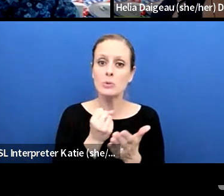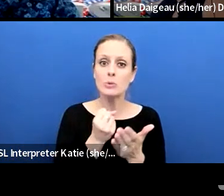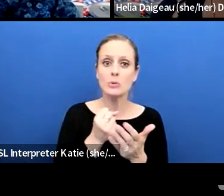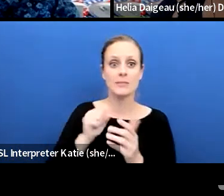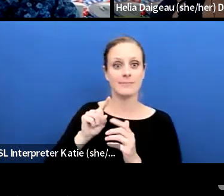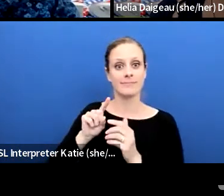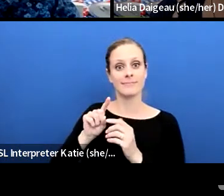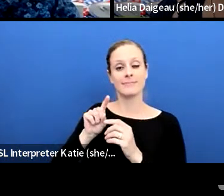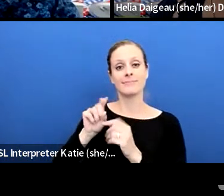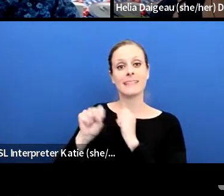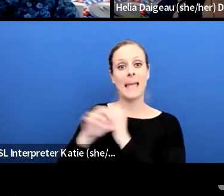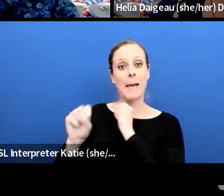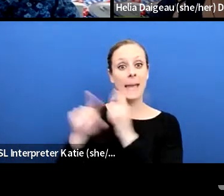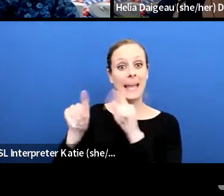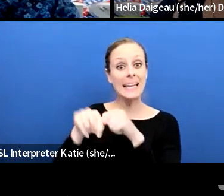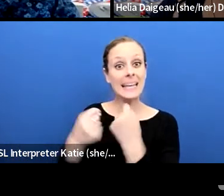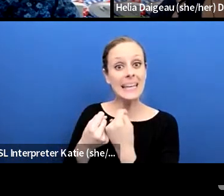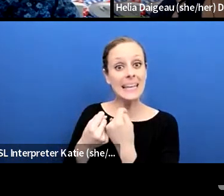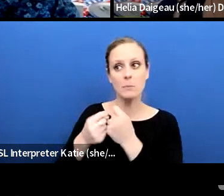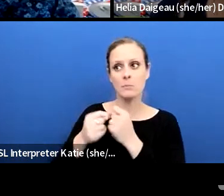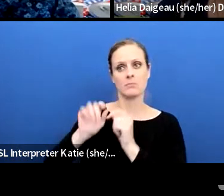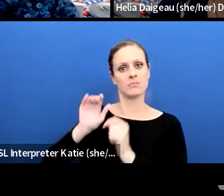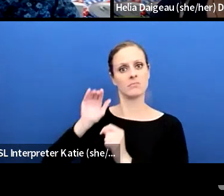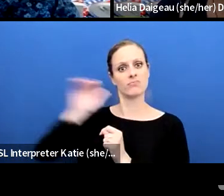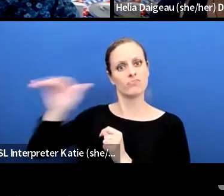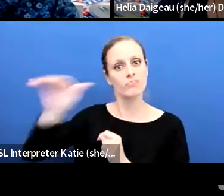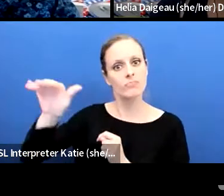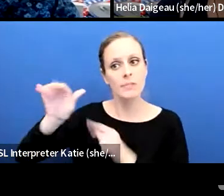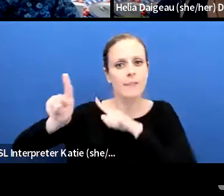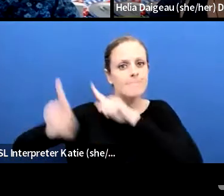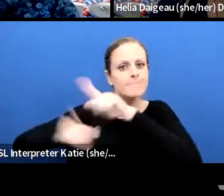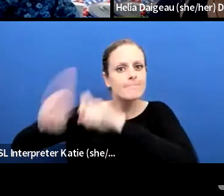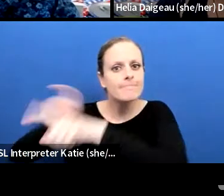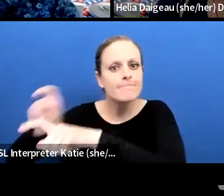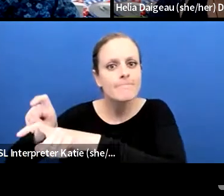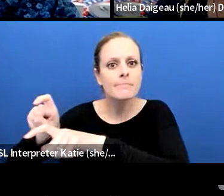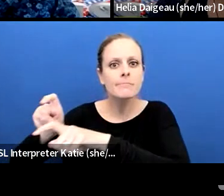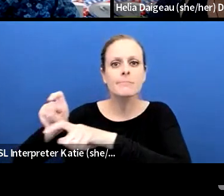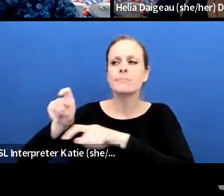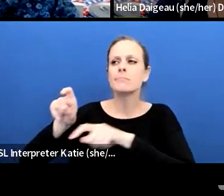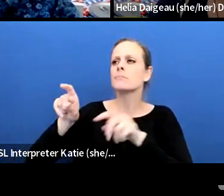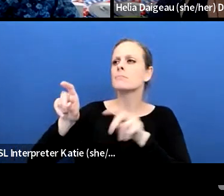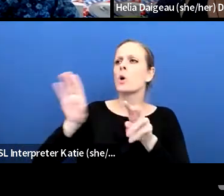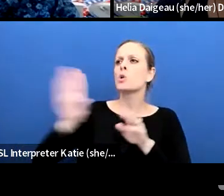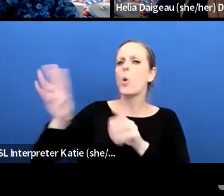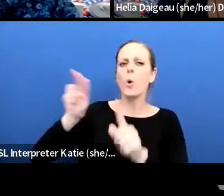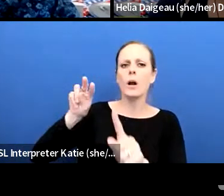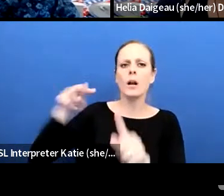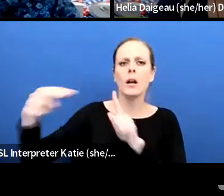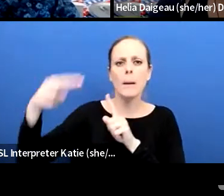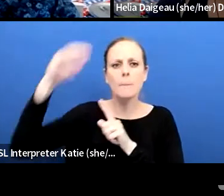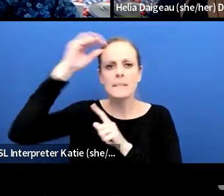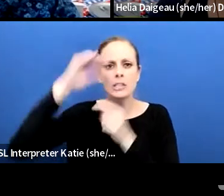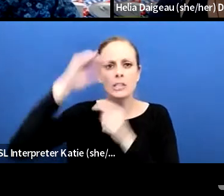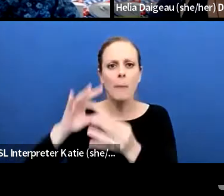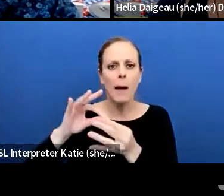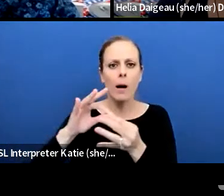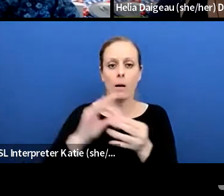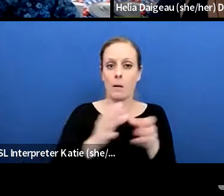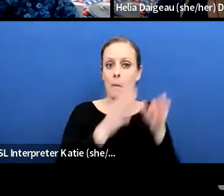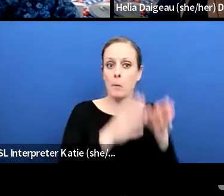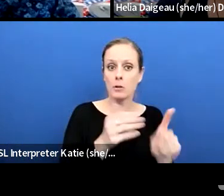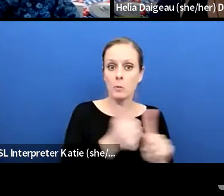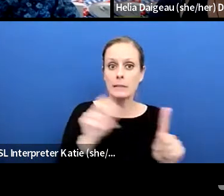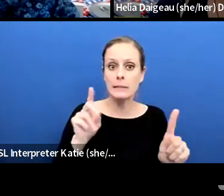off to the campaign teams of these candidates to ask, what is your position on needs of people with